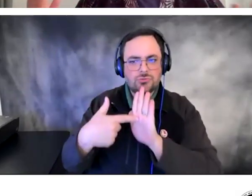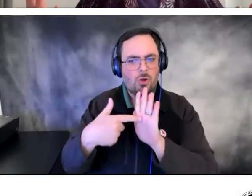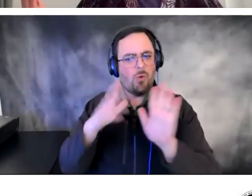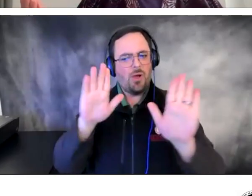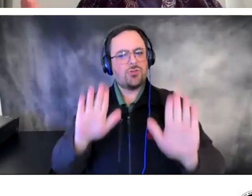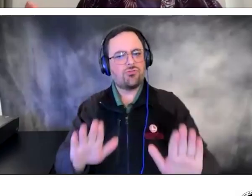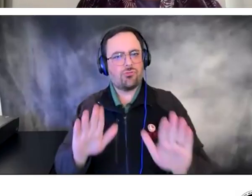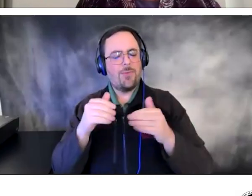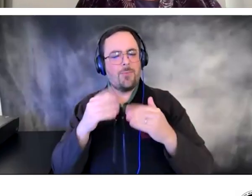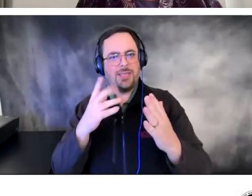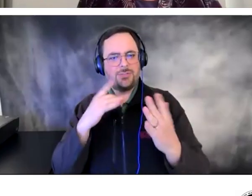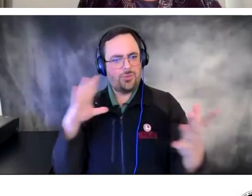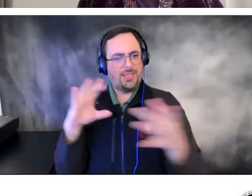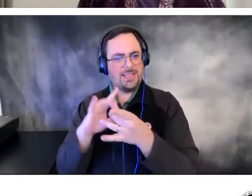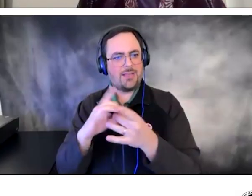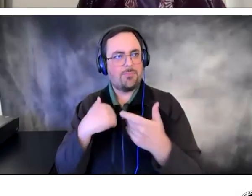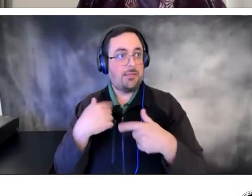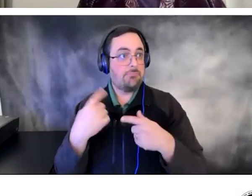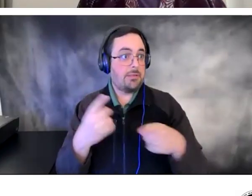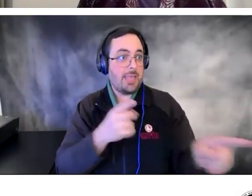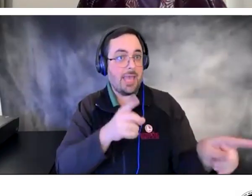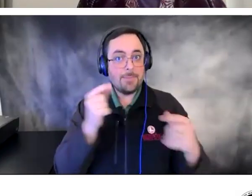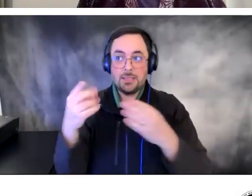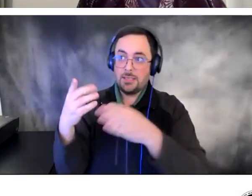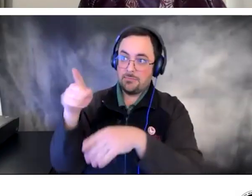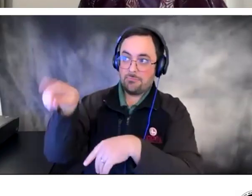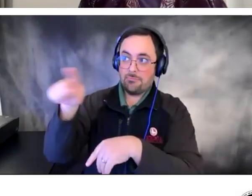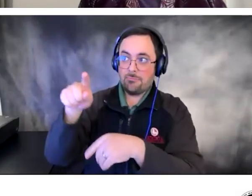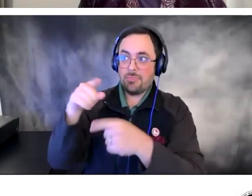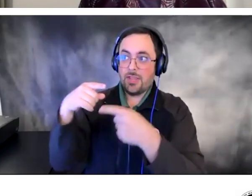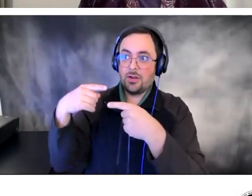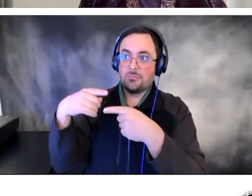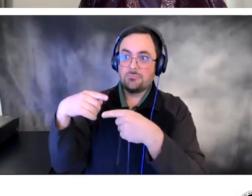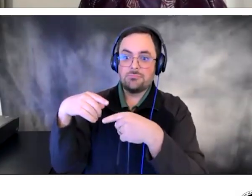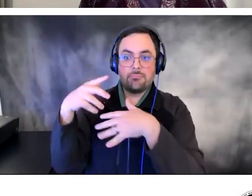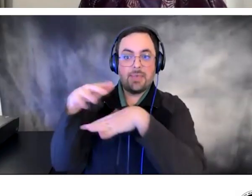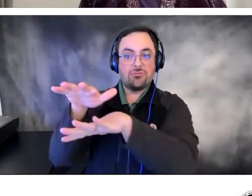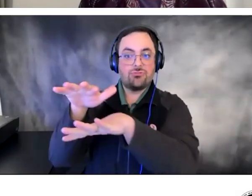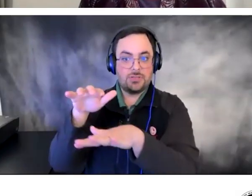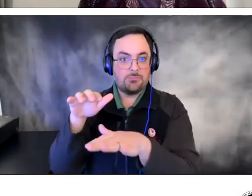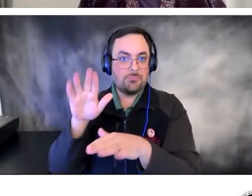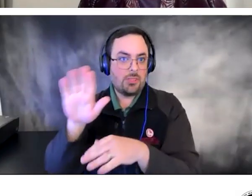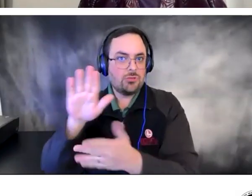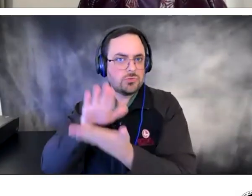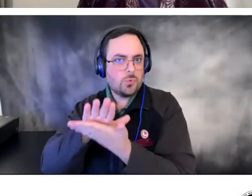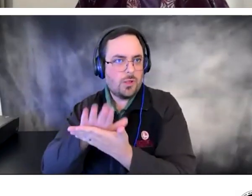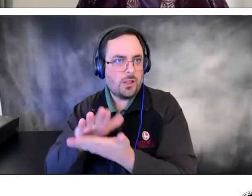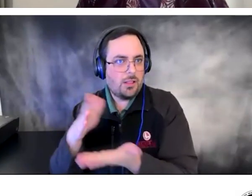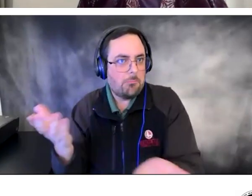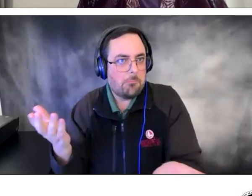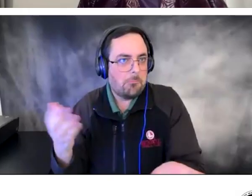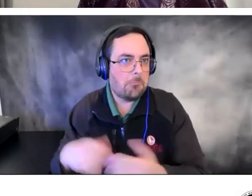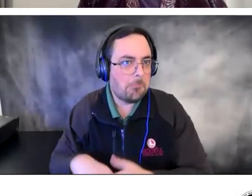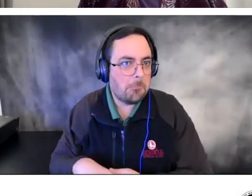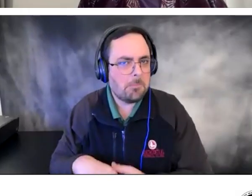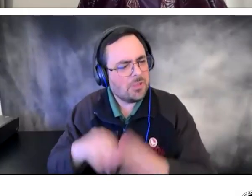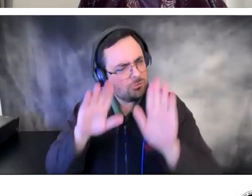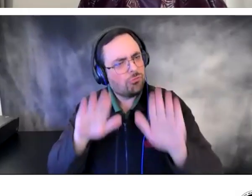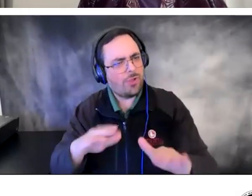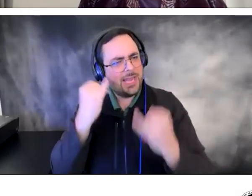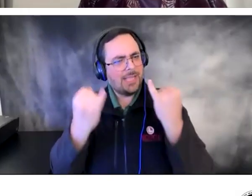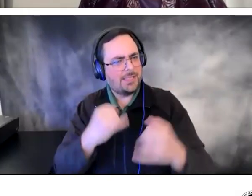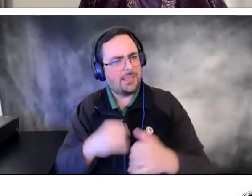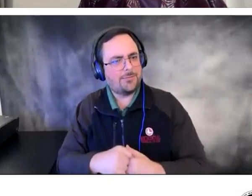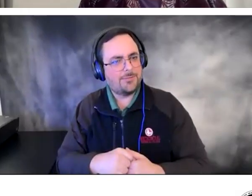understand. What a great way to connect what might be happening in the general education curriculum, too, if they're reading that kind of book. And they do now.